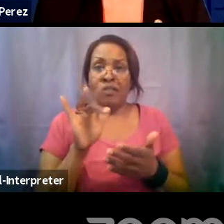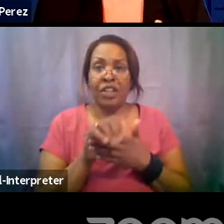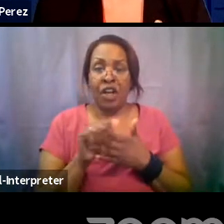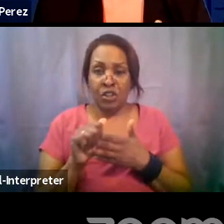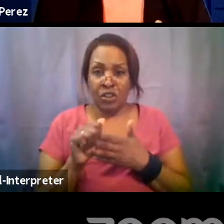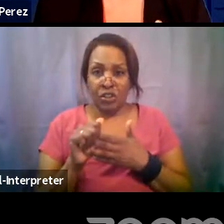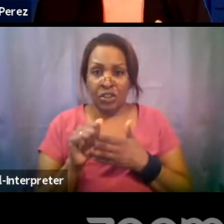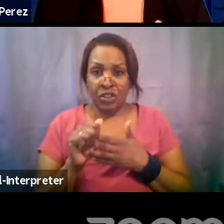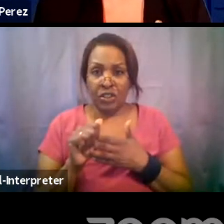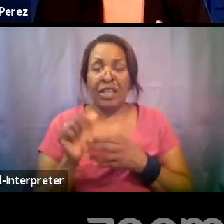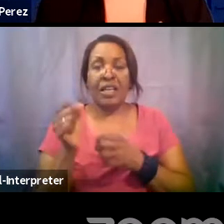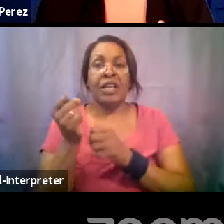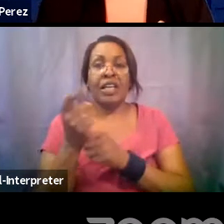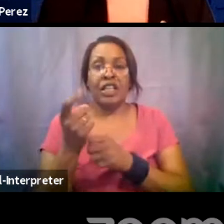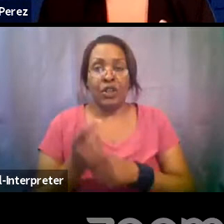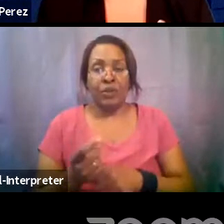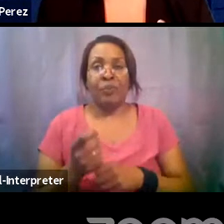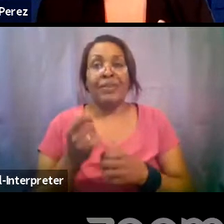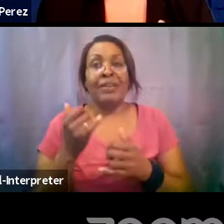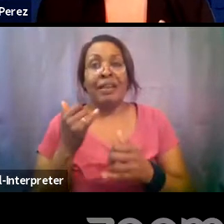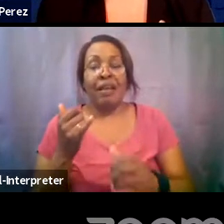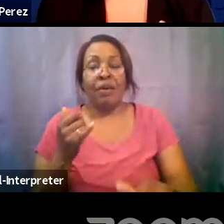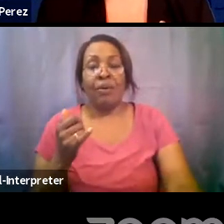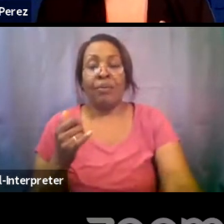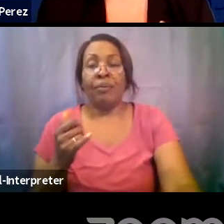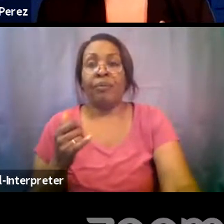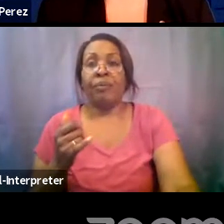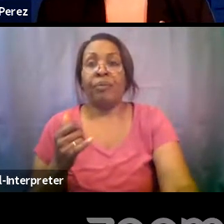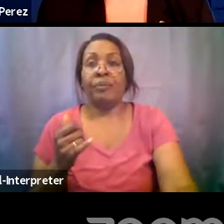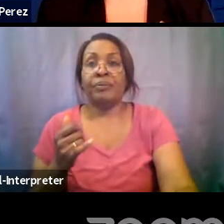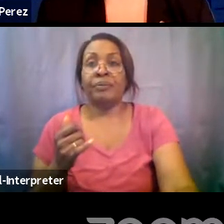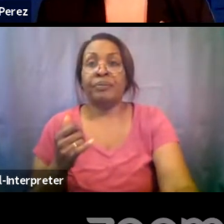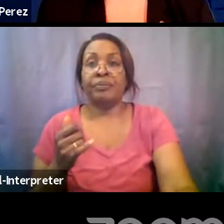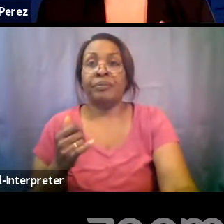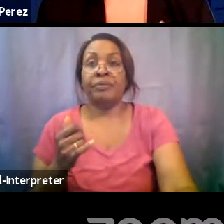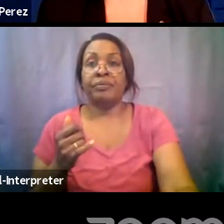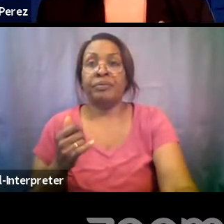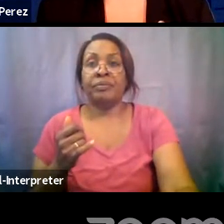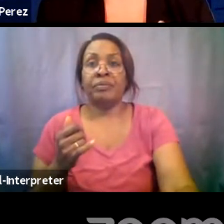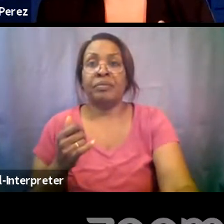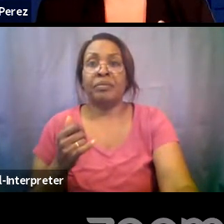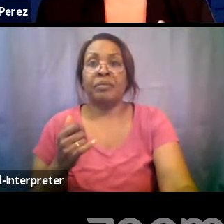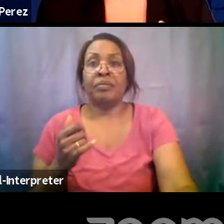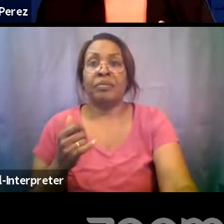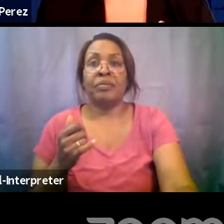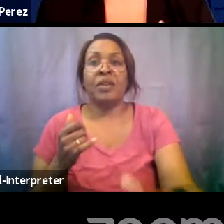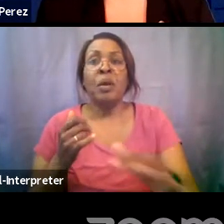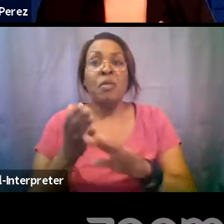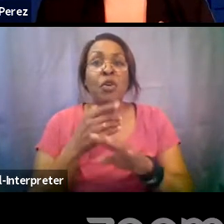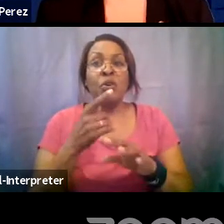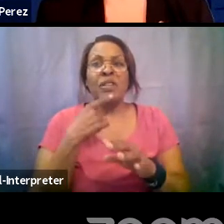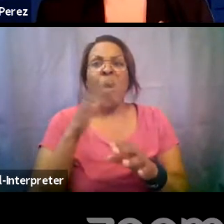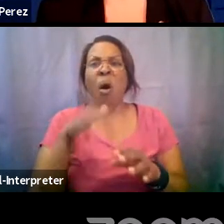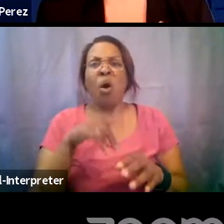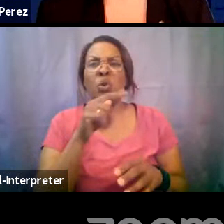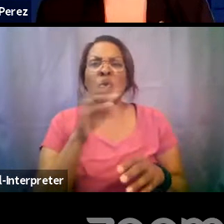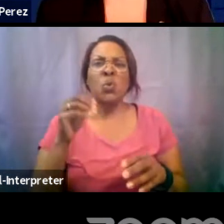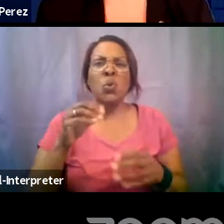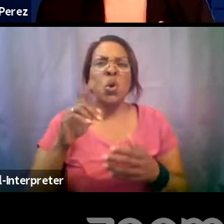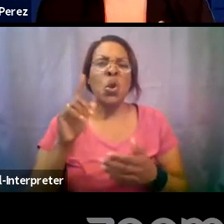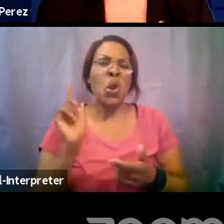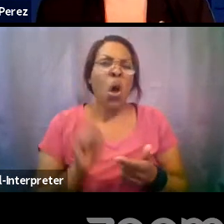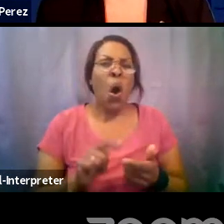$24,425 annually. Now, and make sure before you say, well, that's too low, I wanna clarify that. The reason I said currently